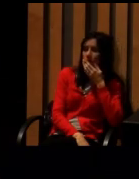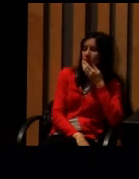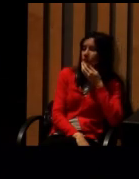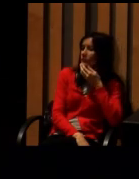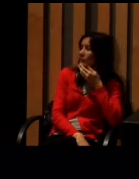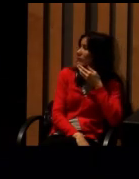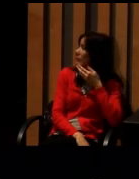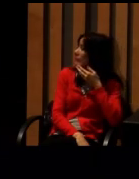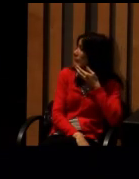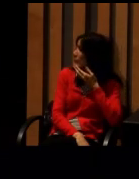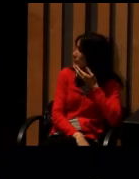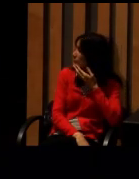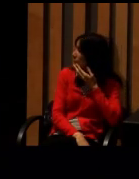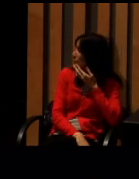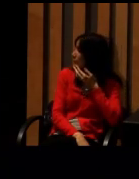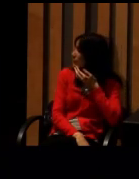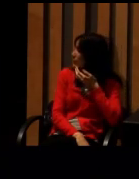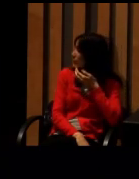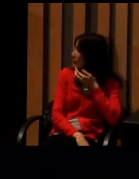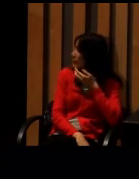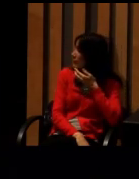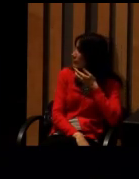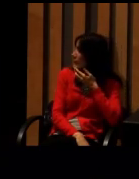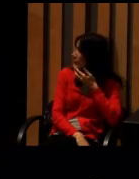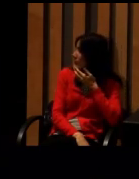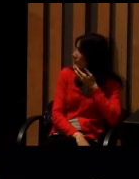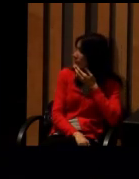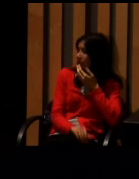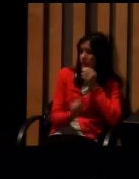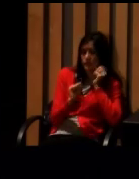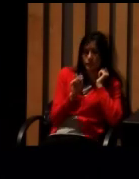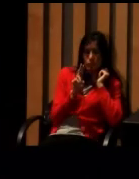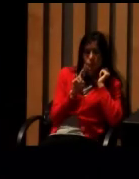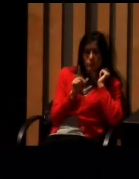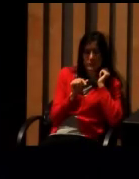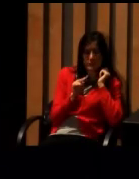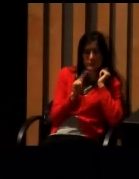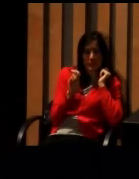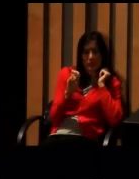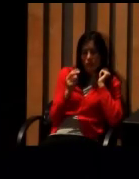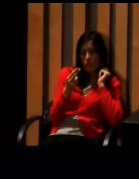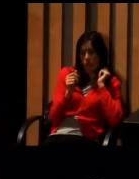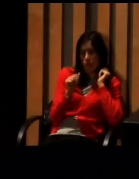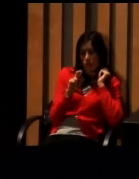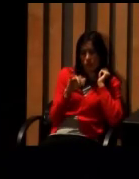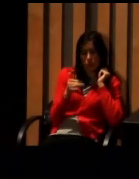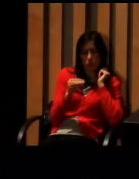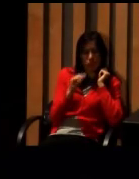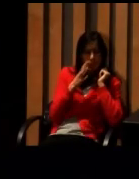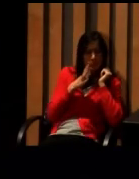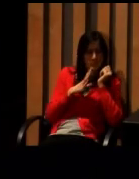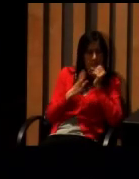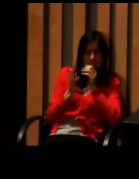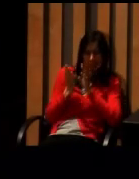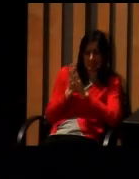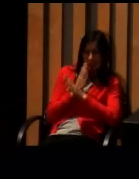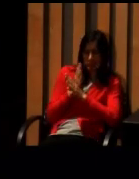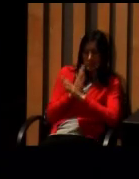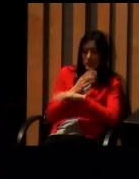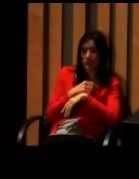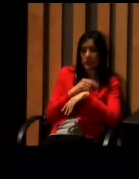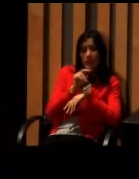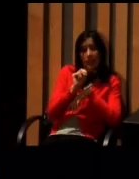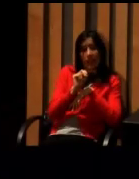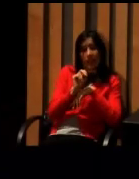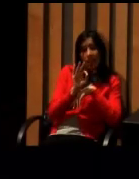a thank you again to Suzanne Harjo, who for years has been called by NFL Inc. In